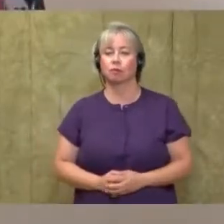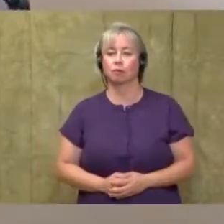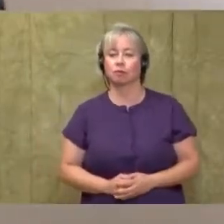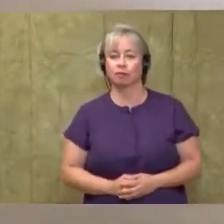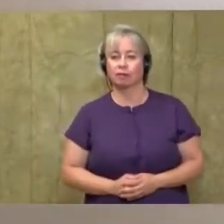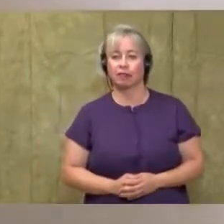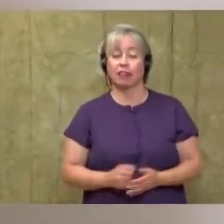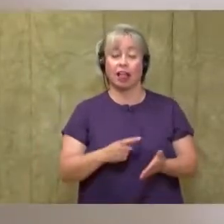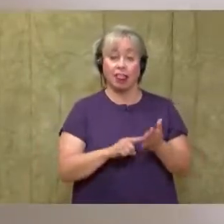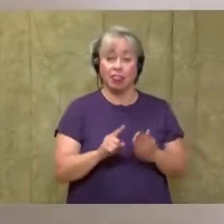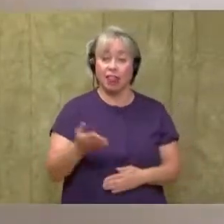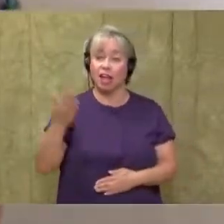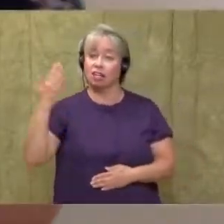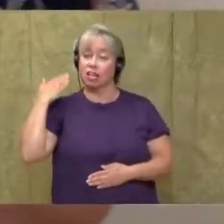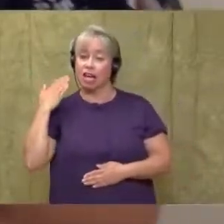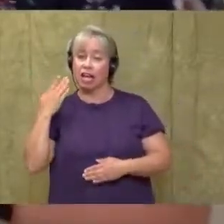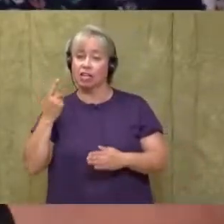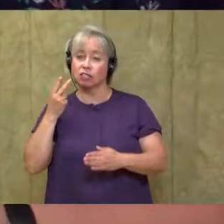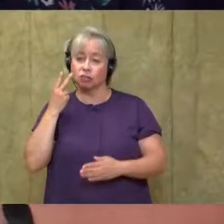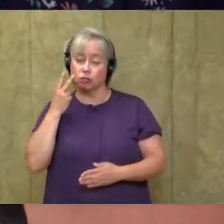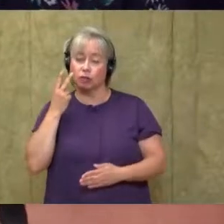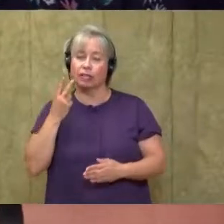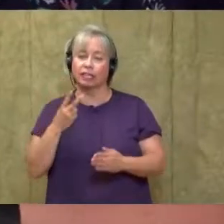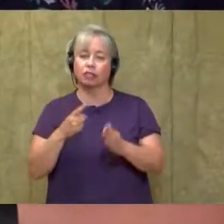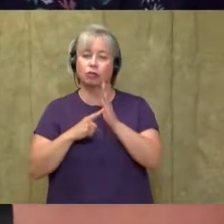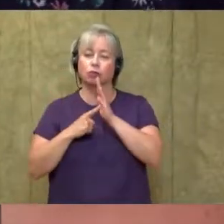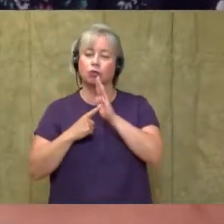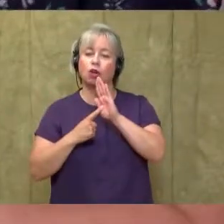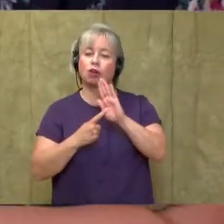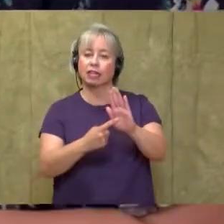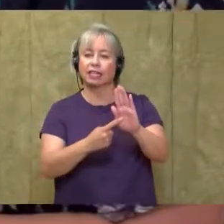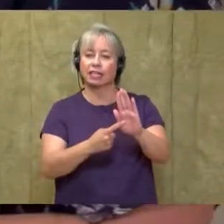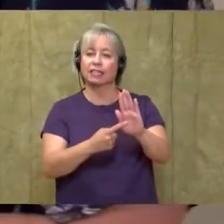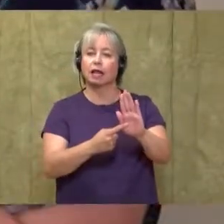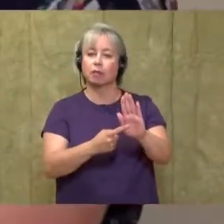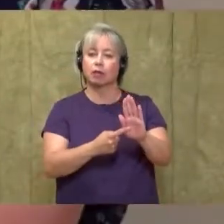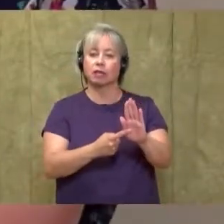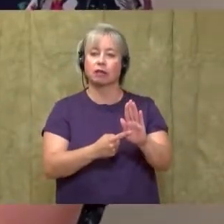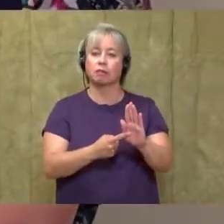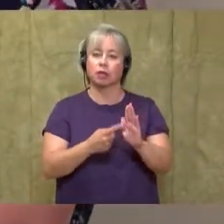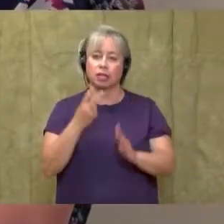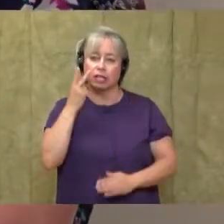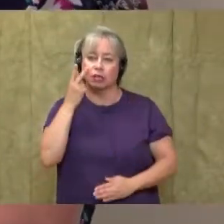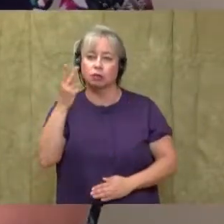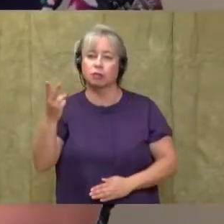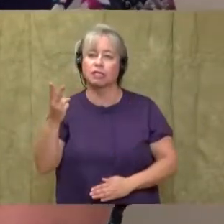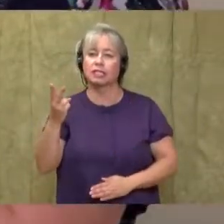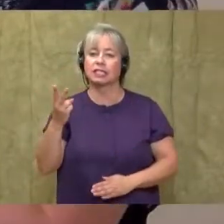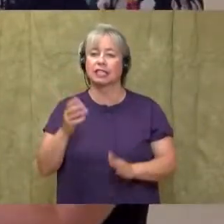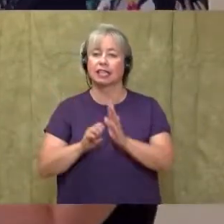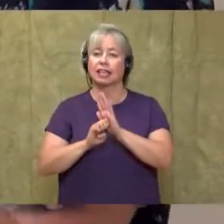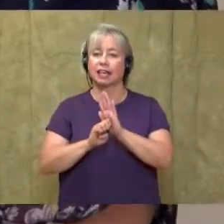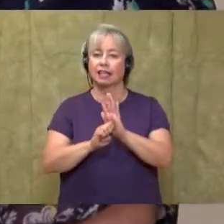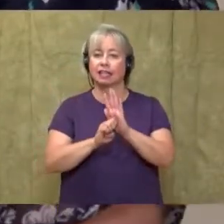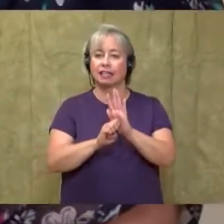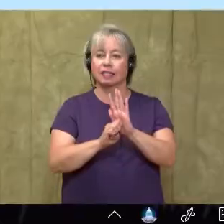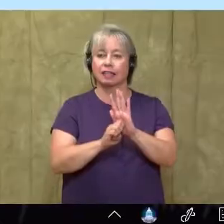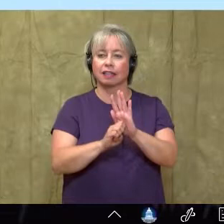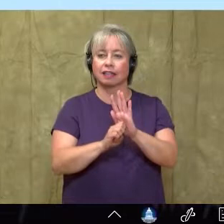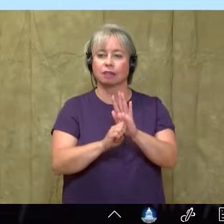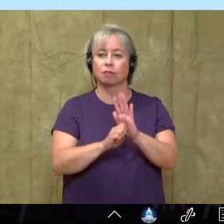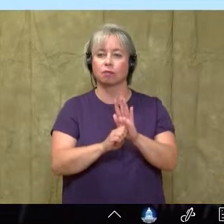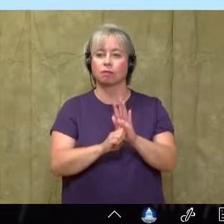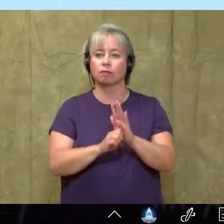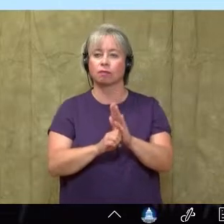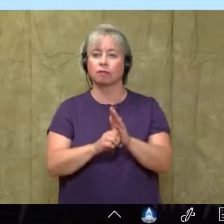So last week you saw this example if you tuned in, hopefully that you did tune in, and you saw this example that we went over.